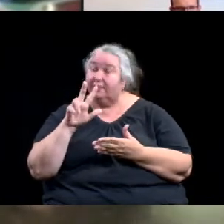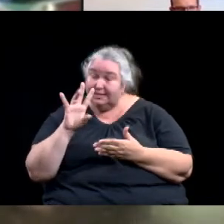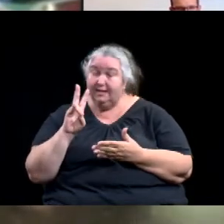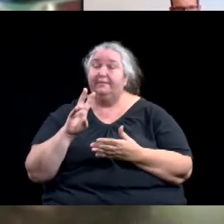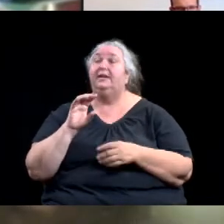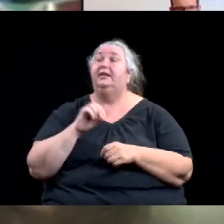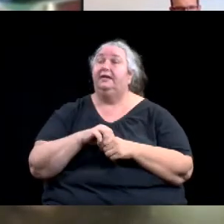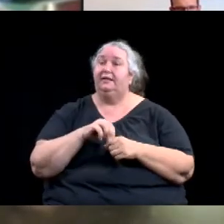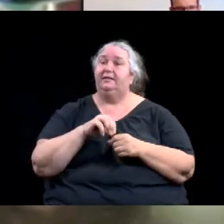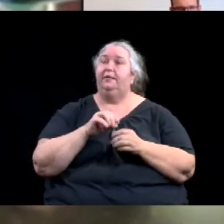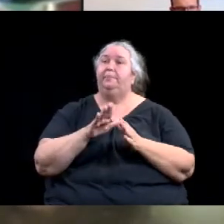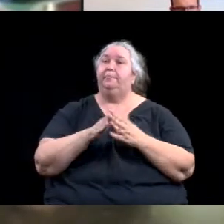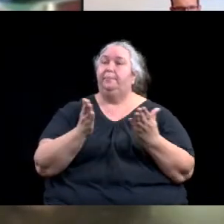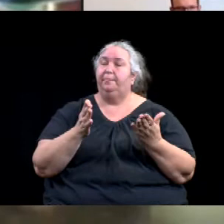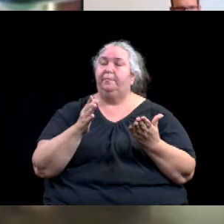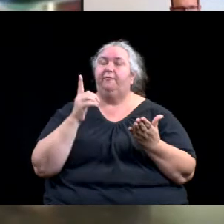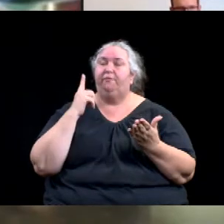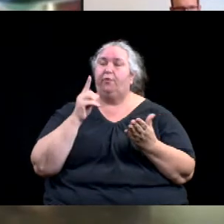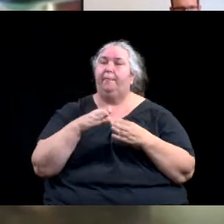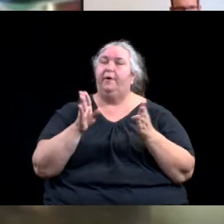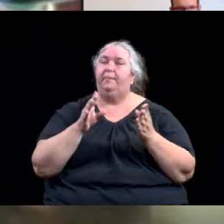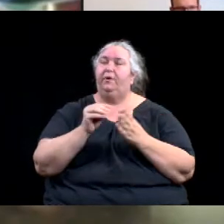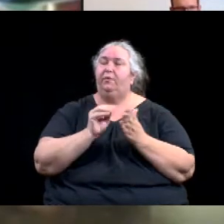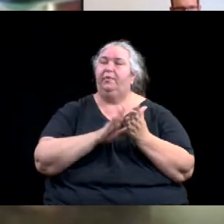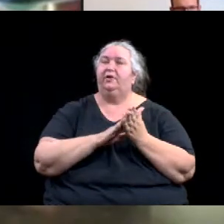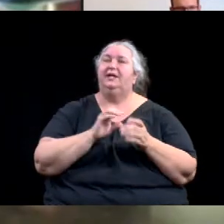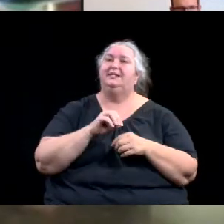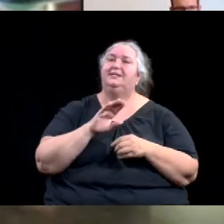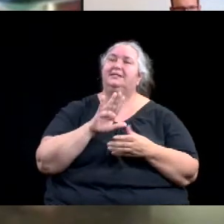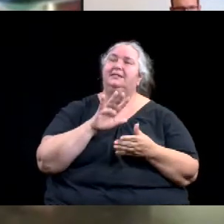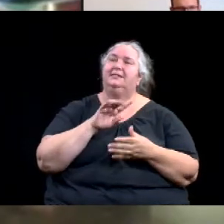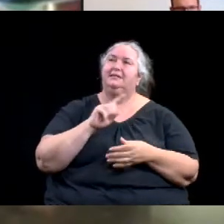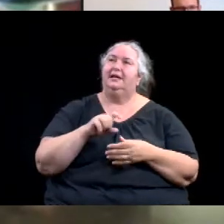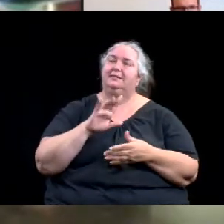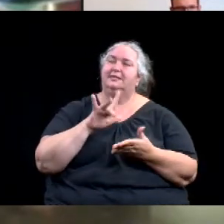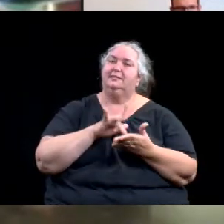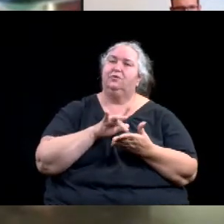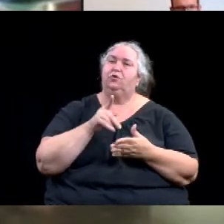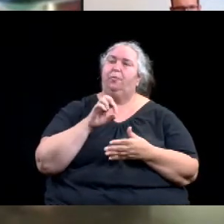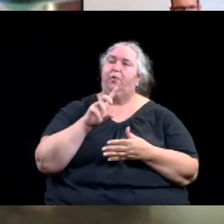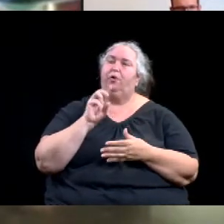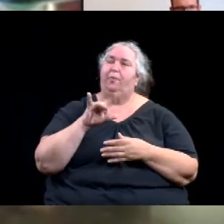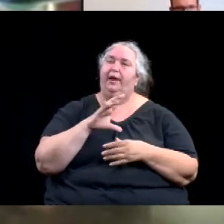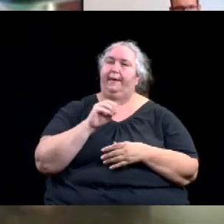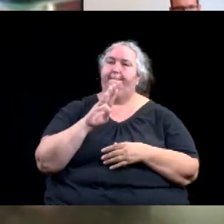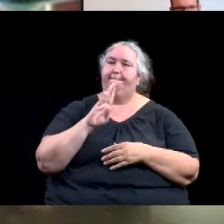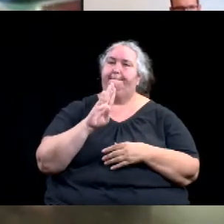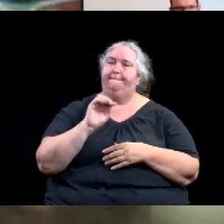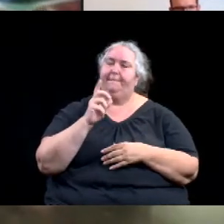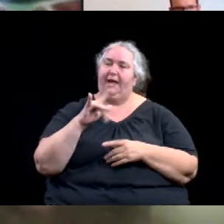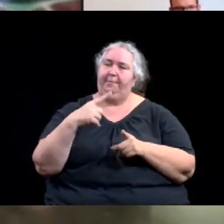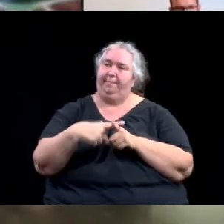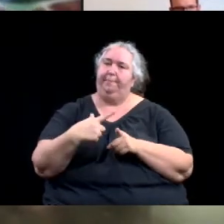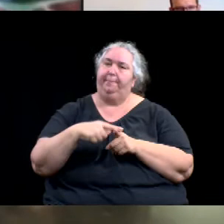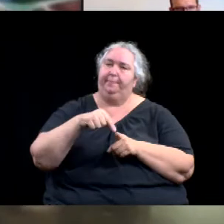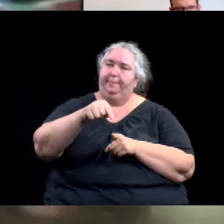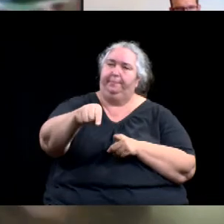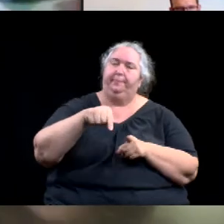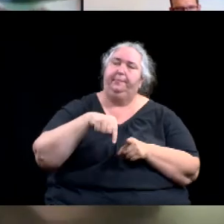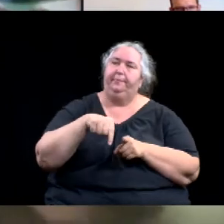Waco's extraterritorial jurisdiction, which said territory lies adjacent to and adjoins the present boundary limits of the city of Waco,